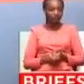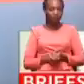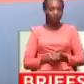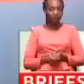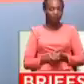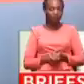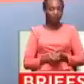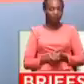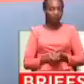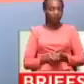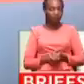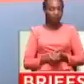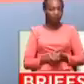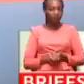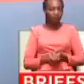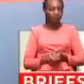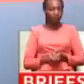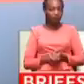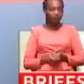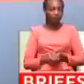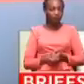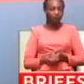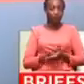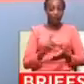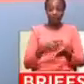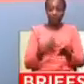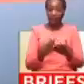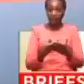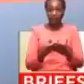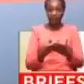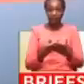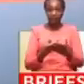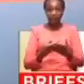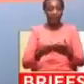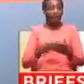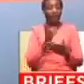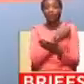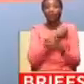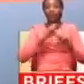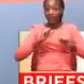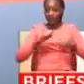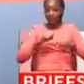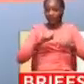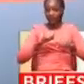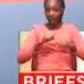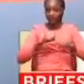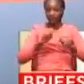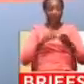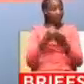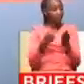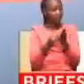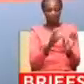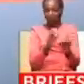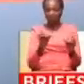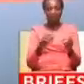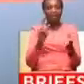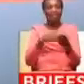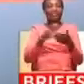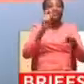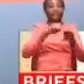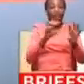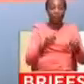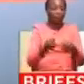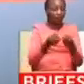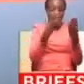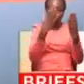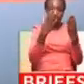was watching an Avengers movie or something. So he agreed. He said, no problem. I'll do it for you. So while he was doing that,